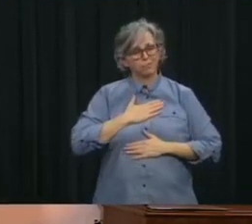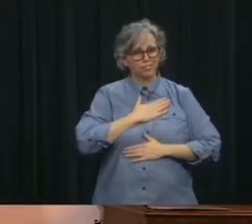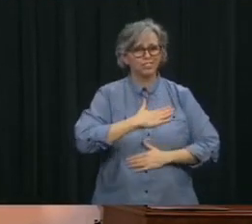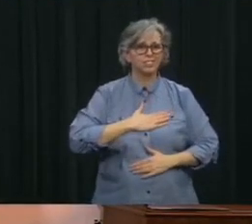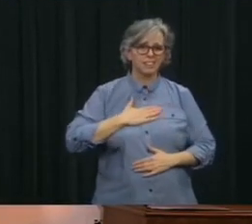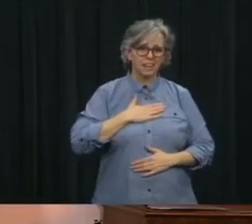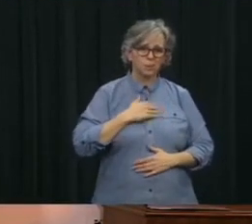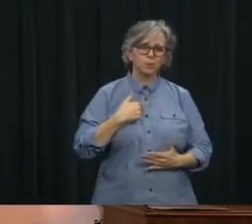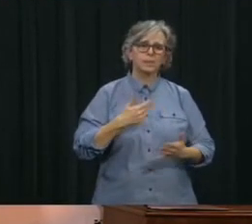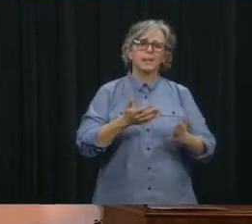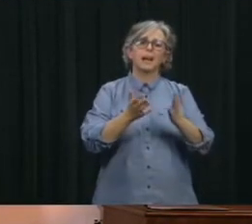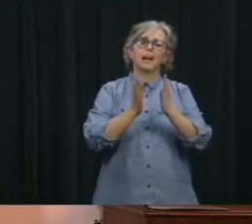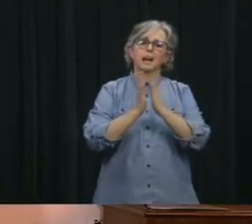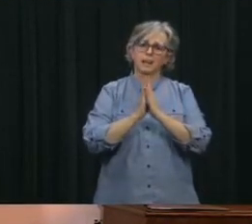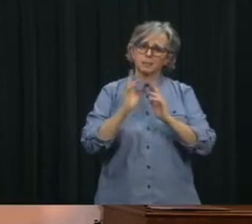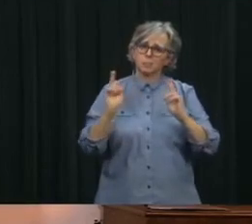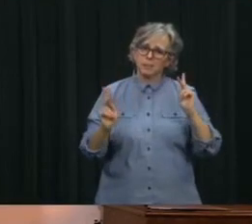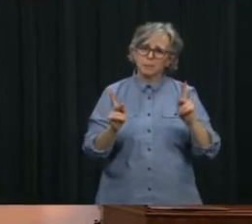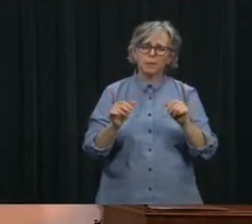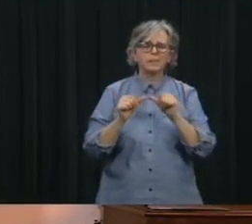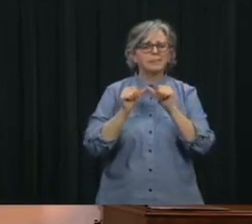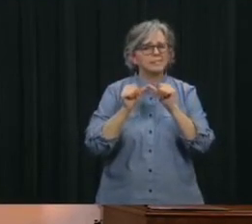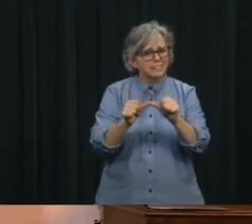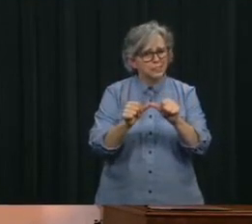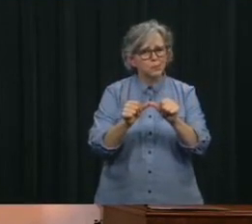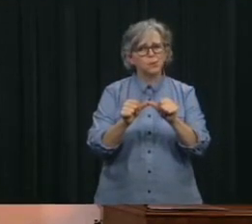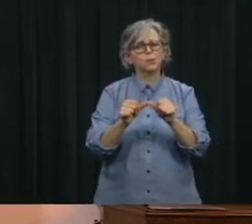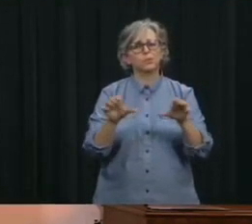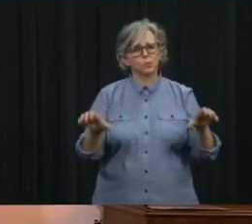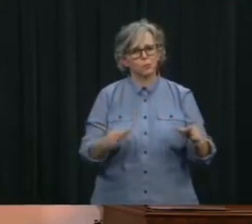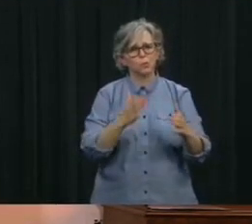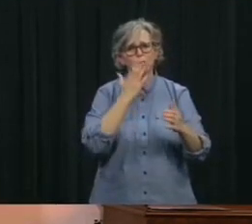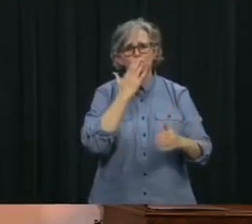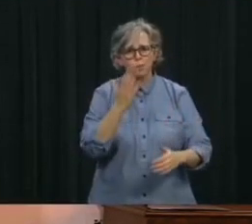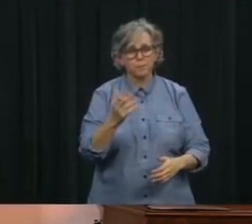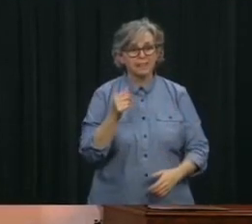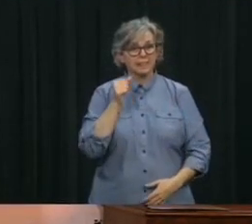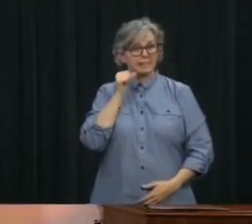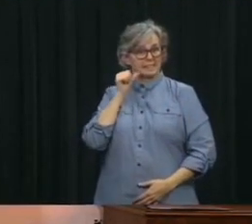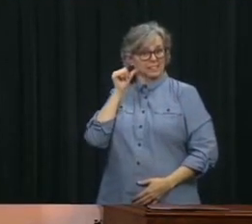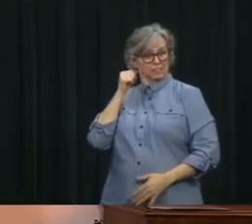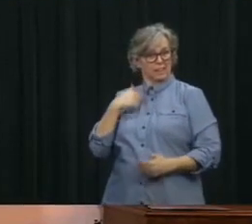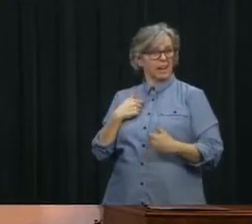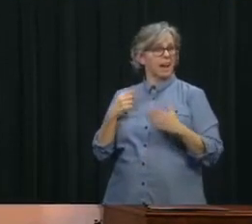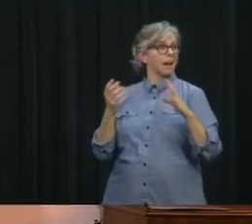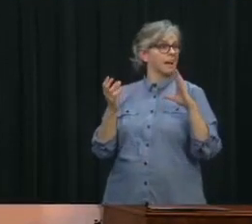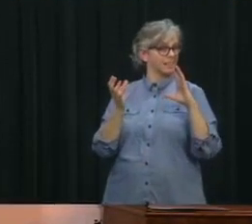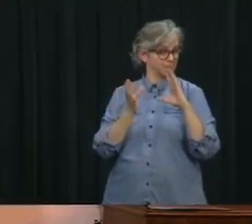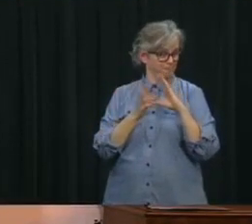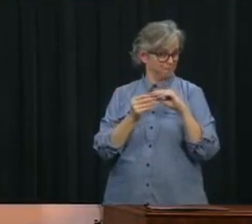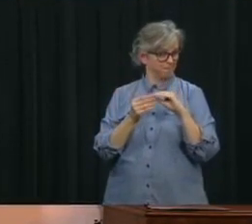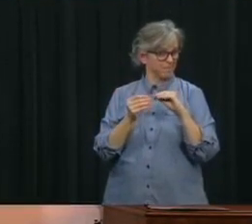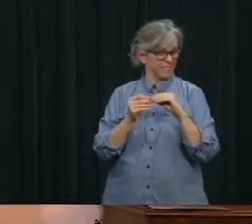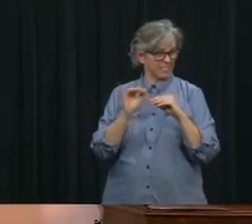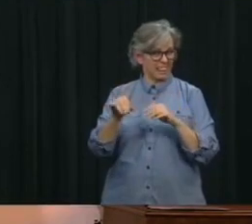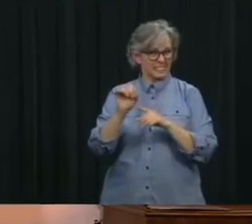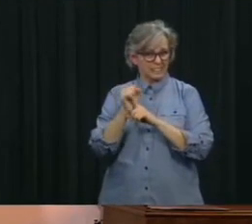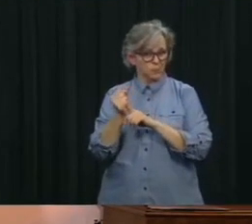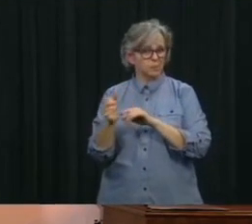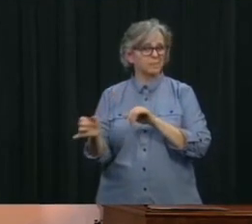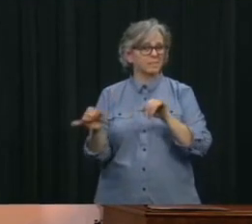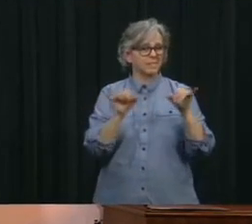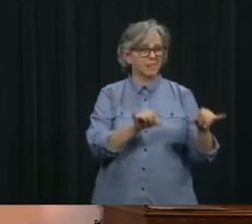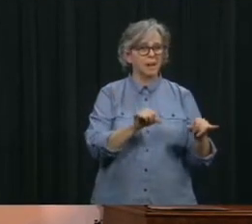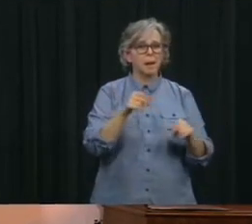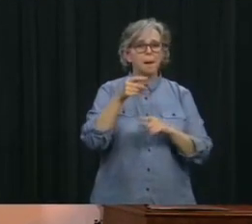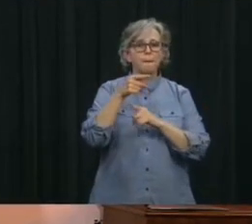to continue to do that. Yesterday I talked about likening this to Pearl Harbor when we'd